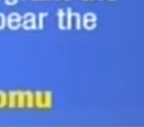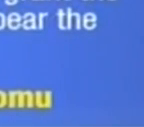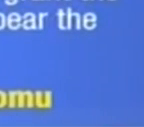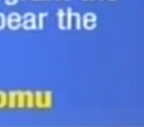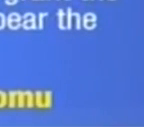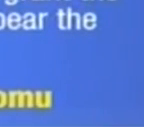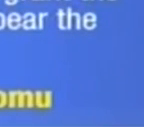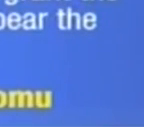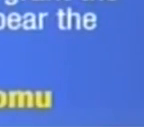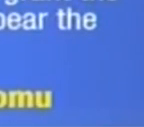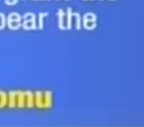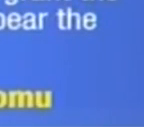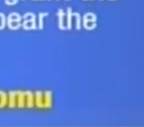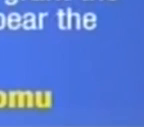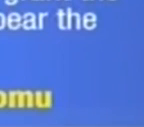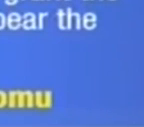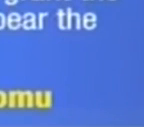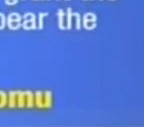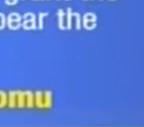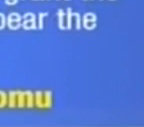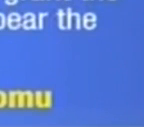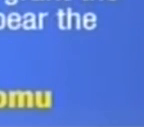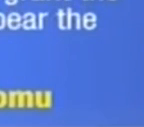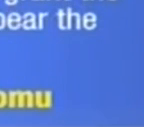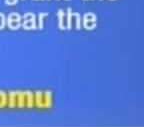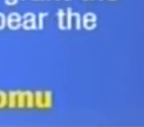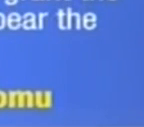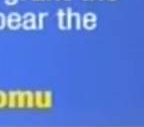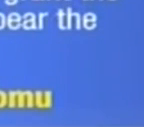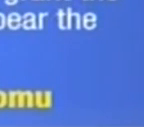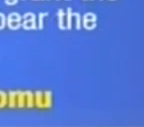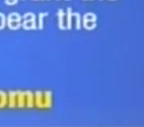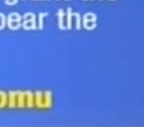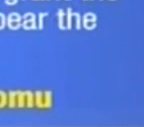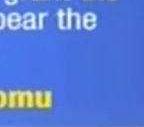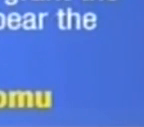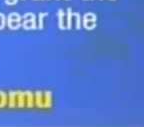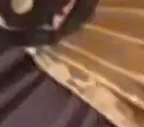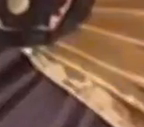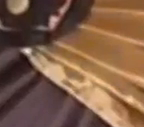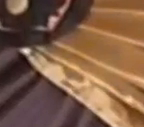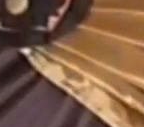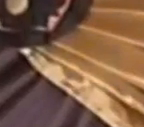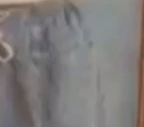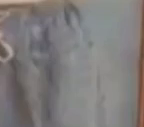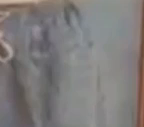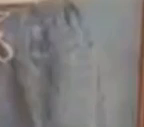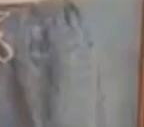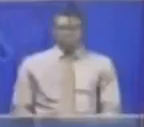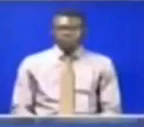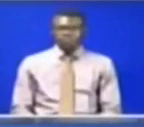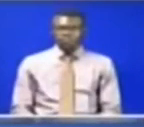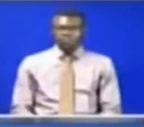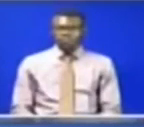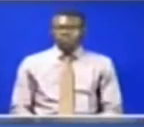of his son. May Almighty God grant the family the strength and fortitude to bear the loss. Trade unionist and labor